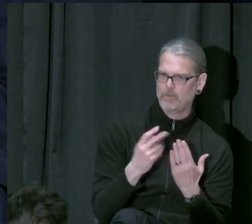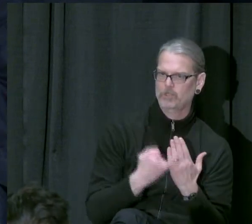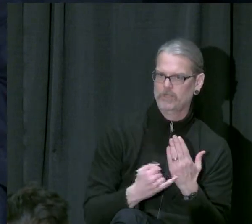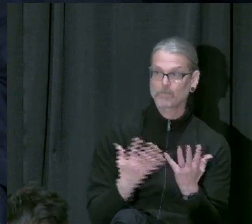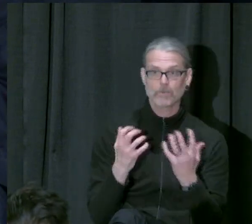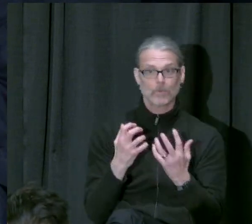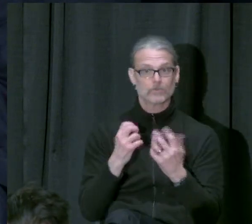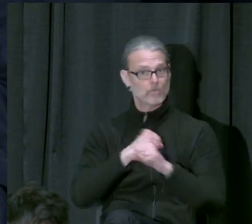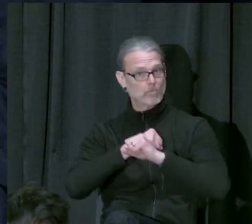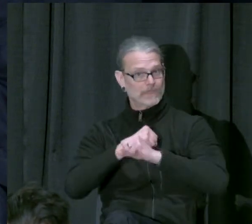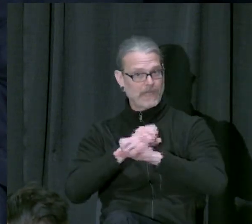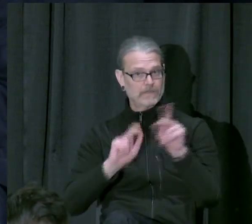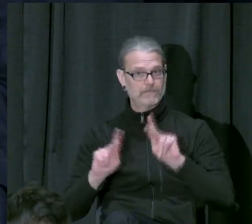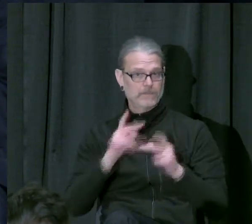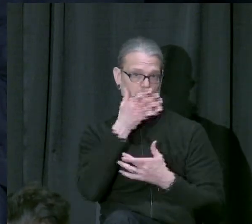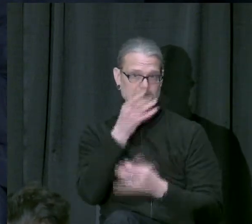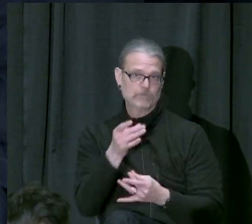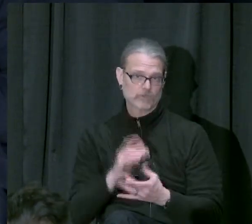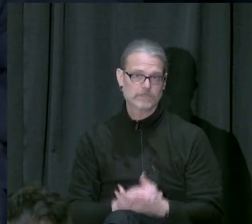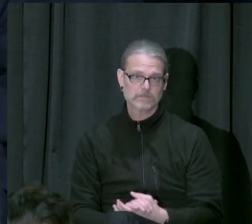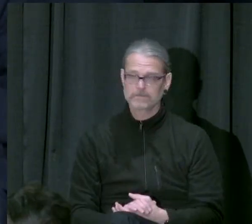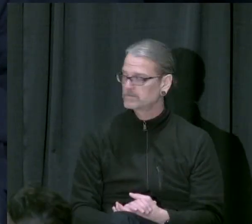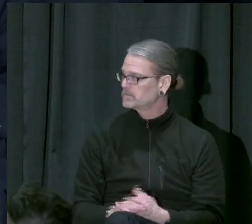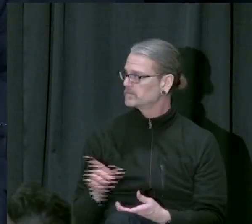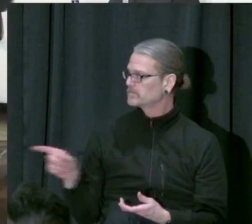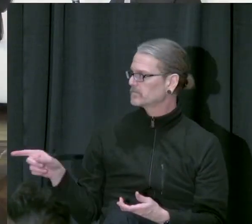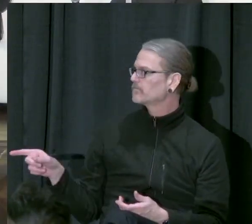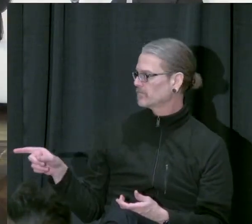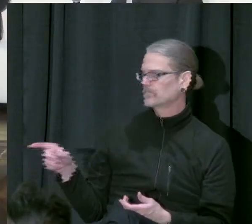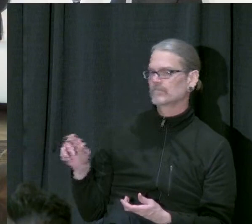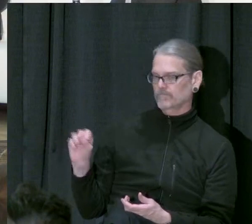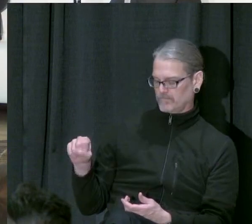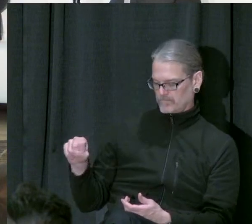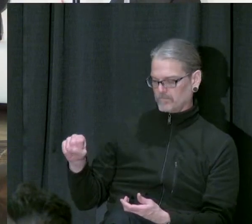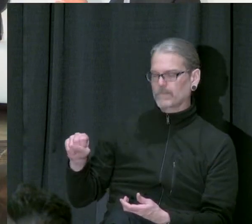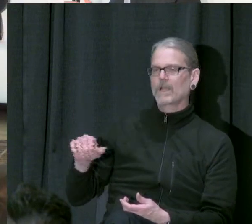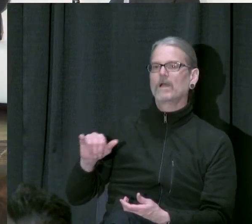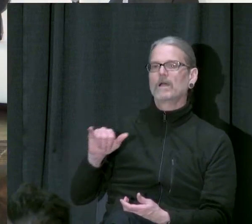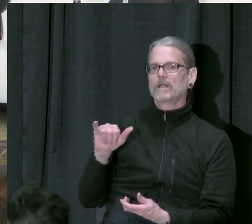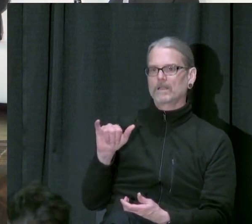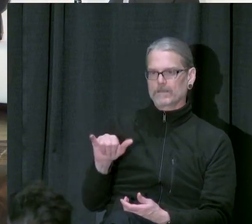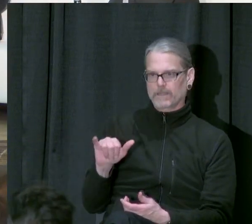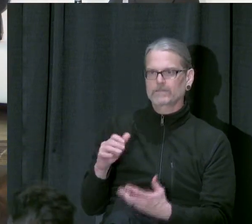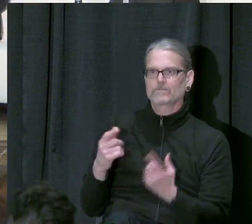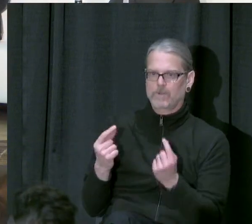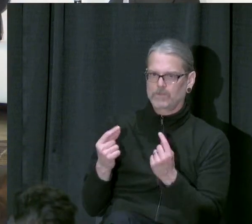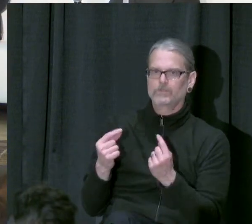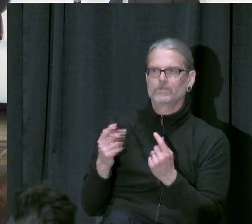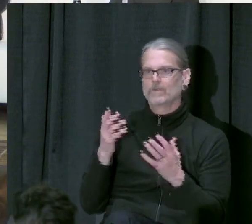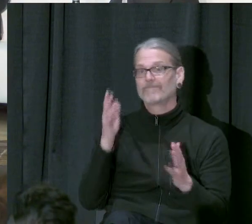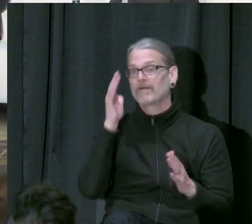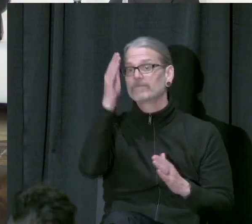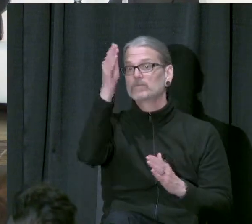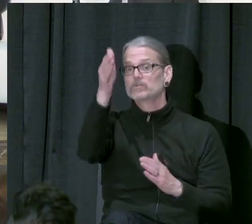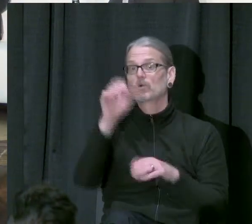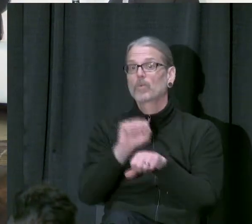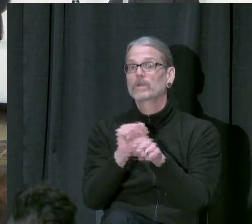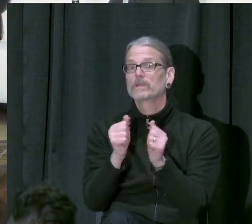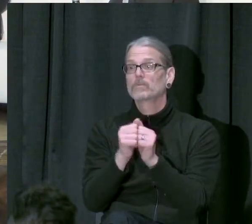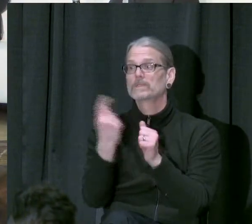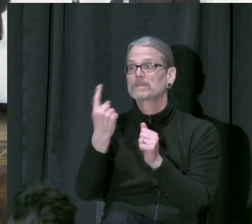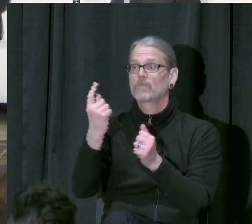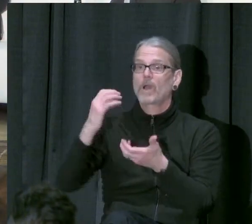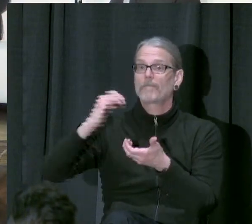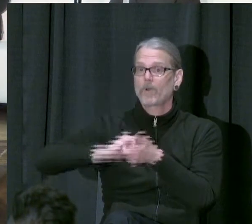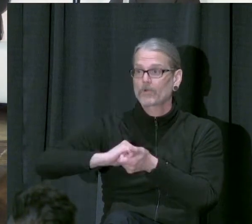on that just in case there's a possibility. We always keep that as a venue into the future of working with somebody, partnering with